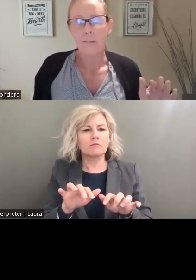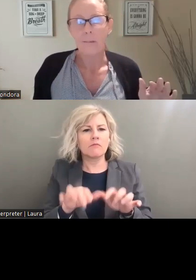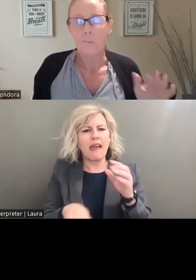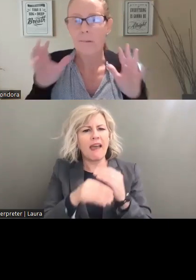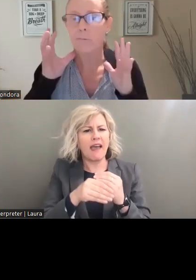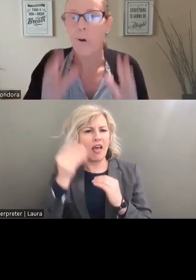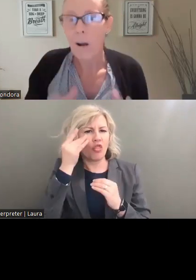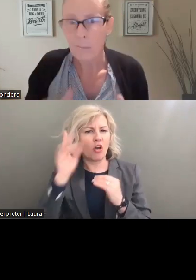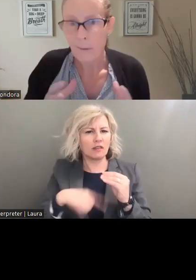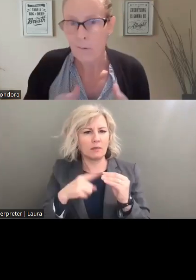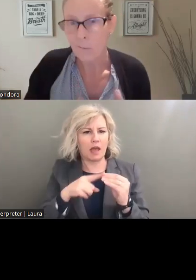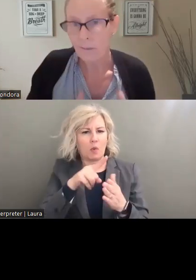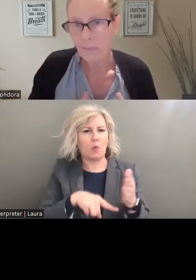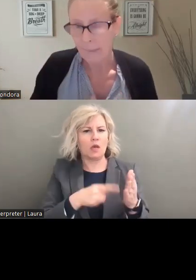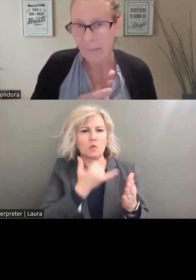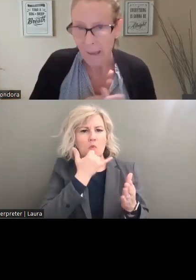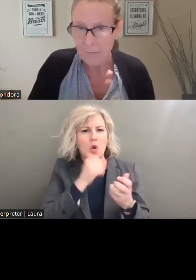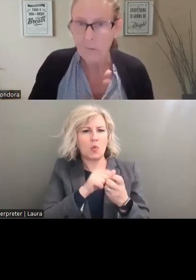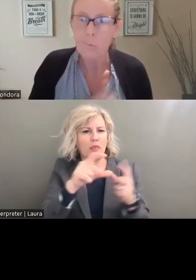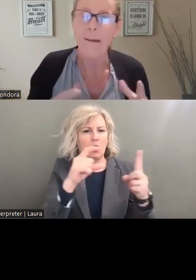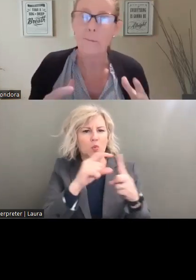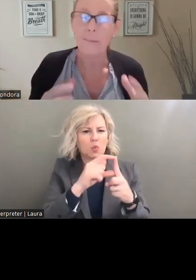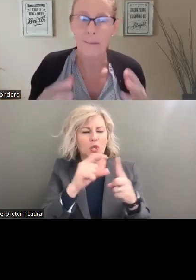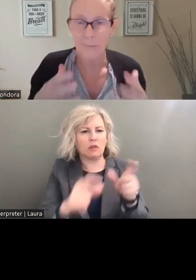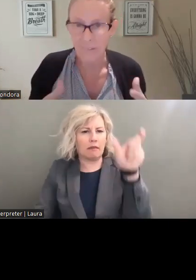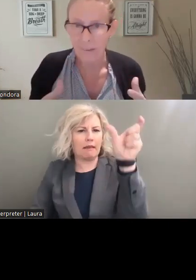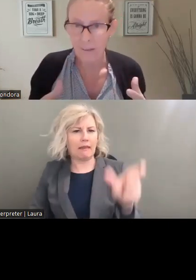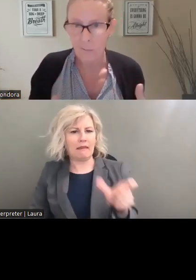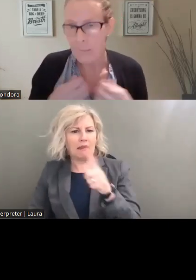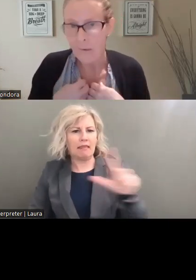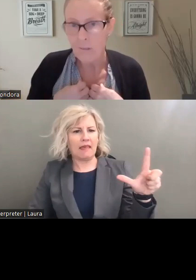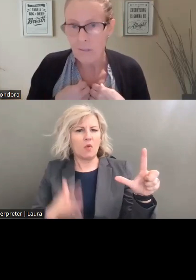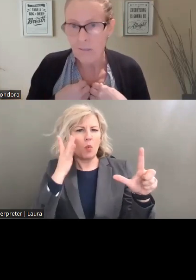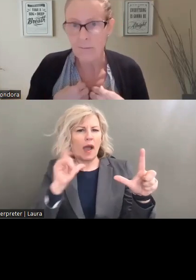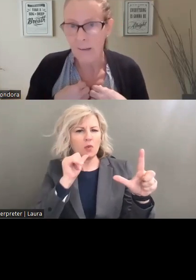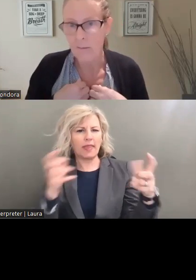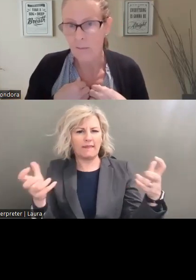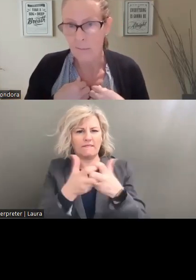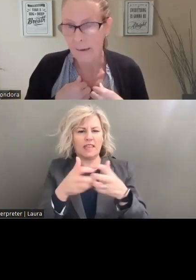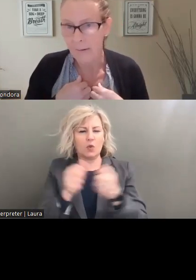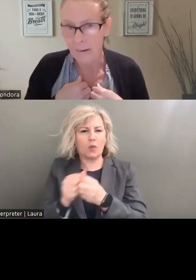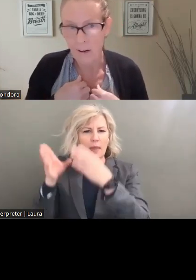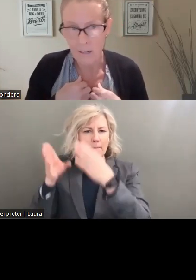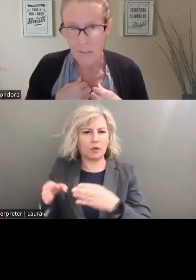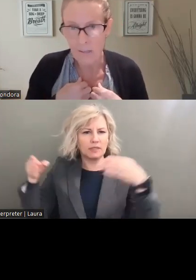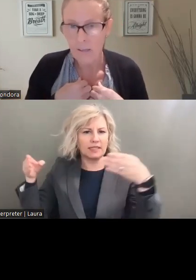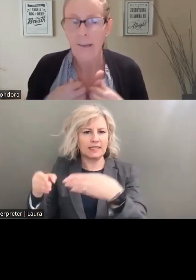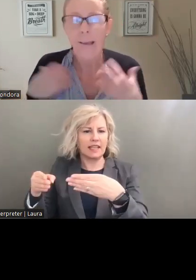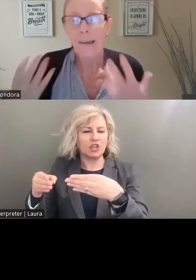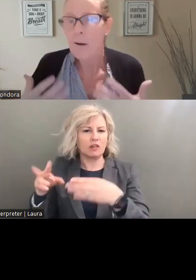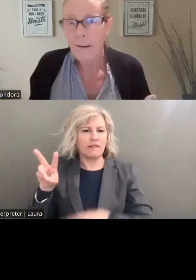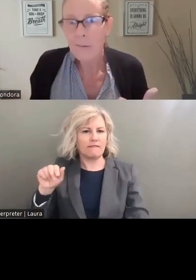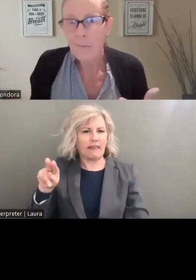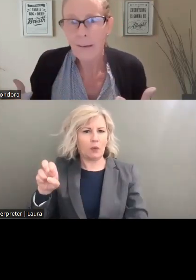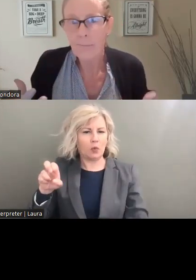about what's wrong with those words on the left. Why don't they fit with the person-centered values that we carry in our hearts?